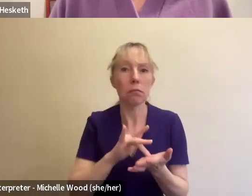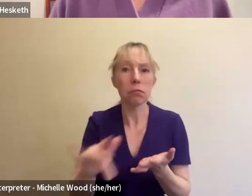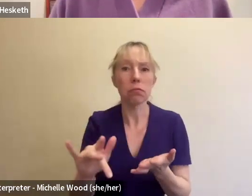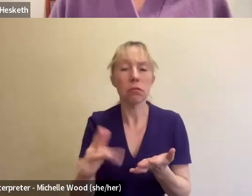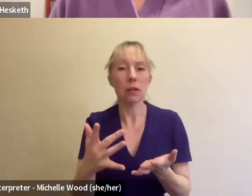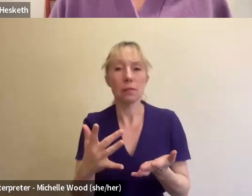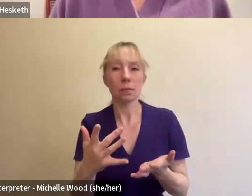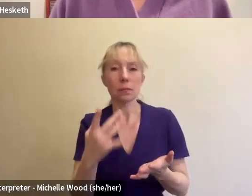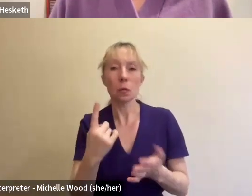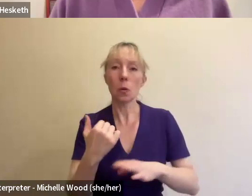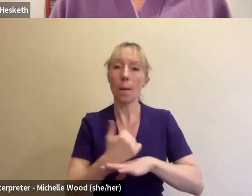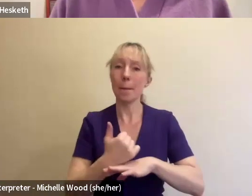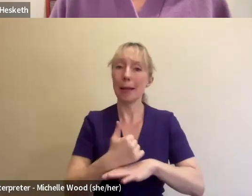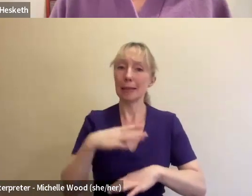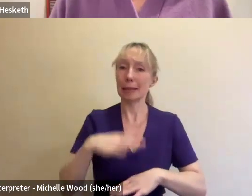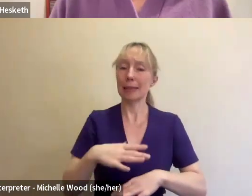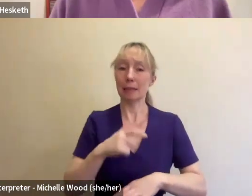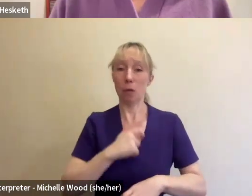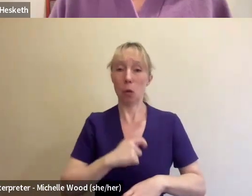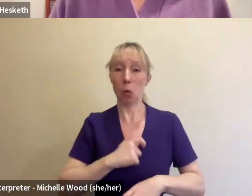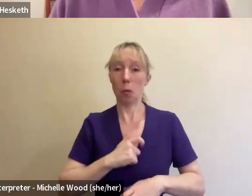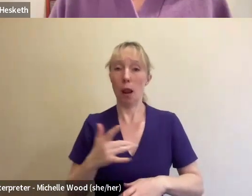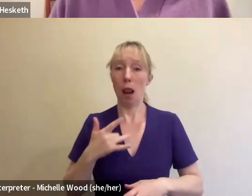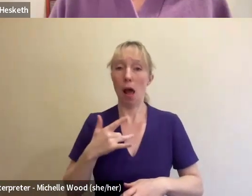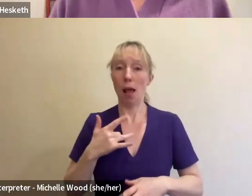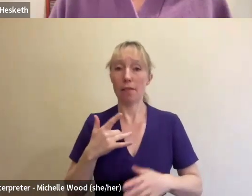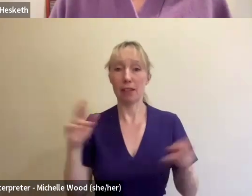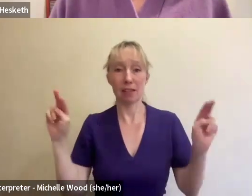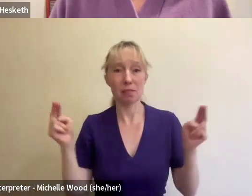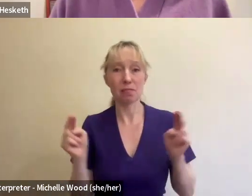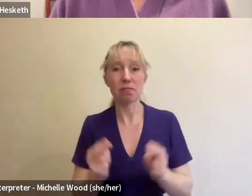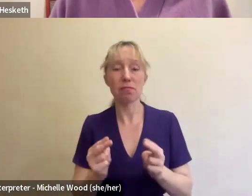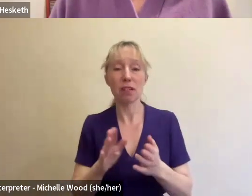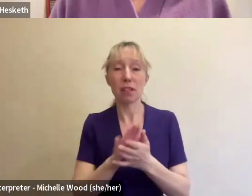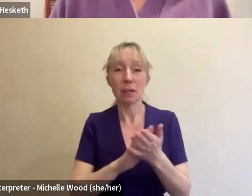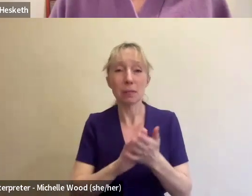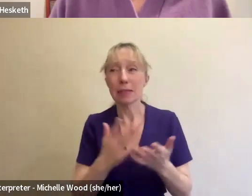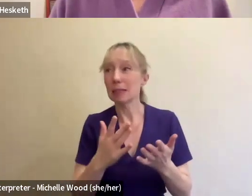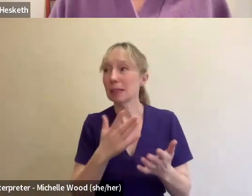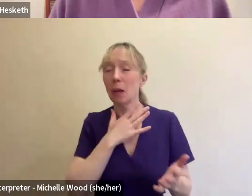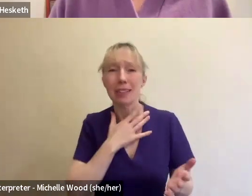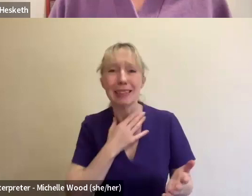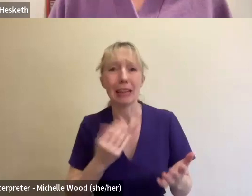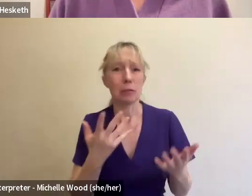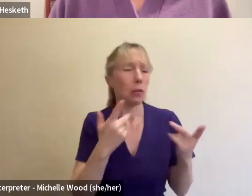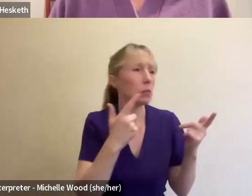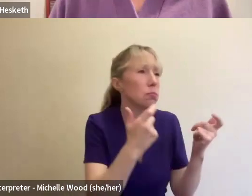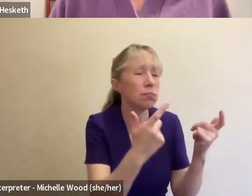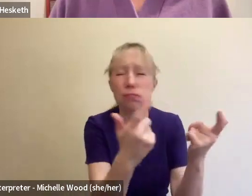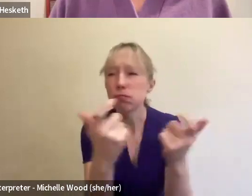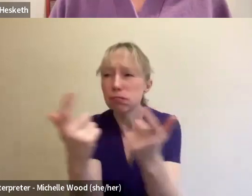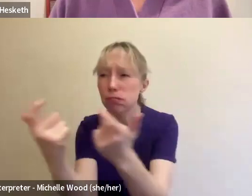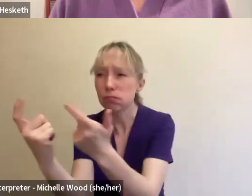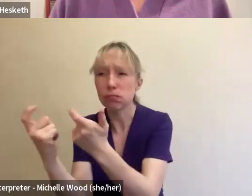survival, continues to dwindle, the desperate search for water is set in motion. The narrator in the